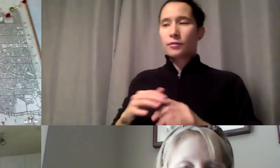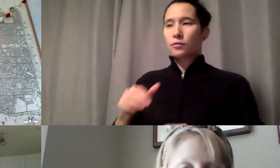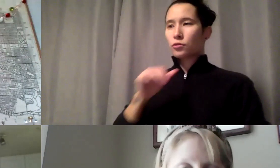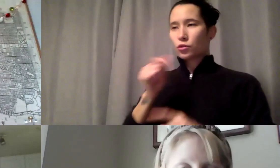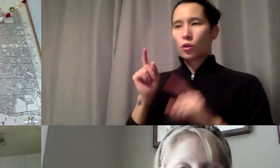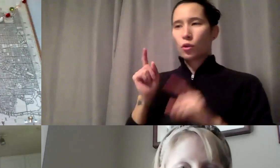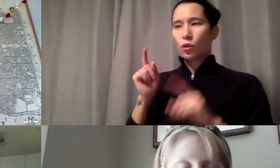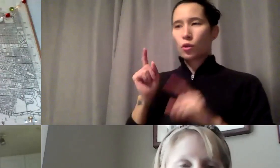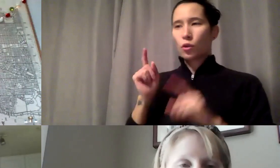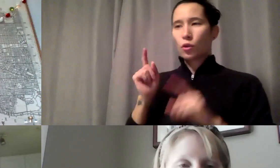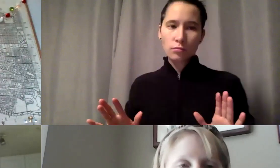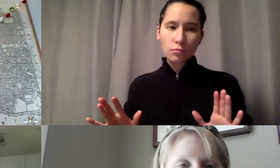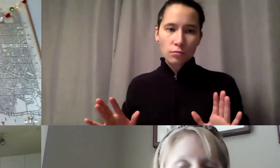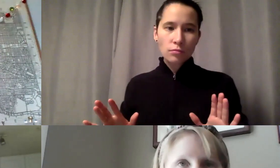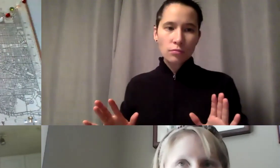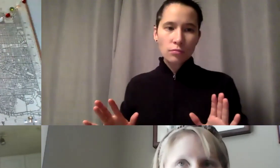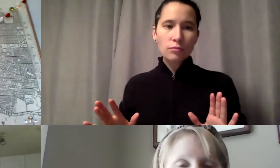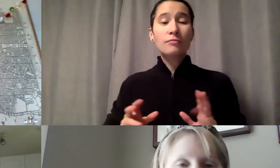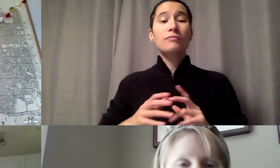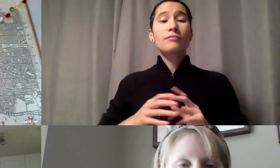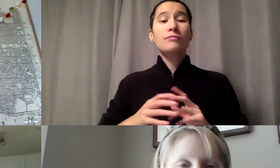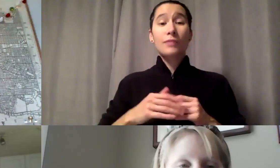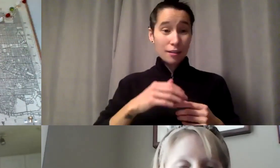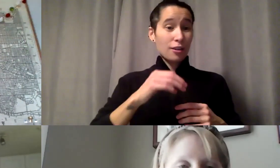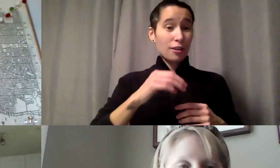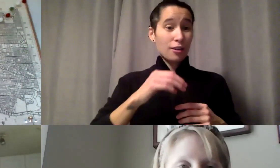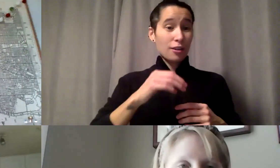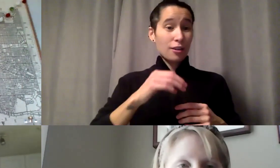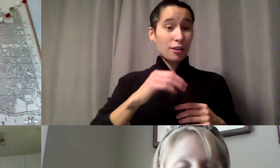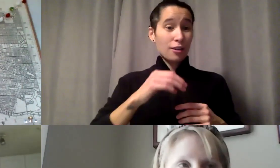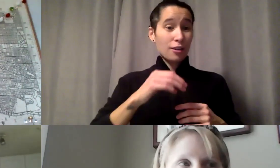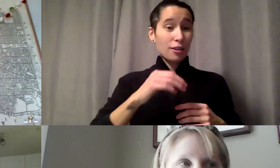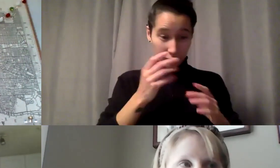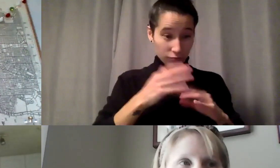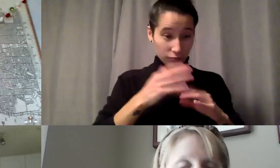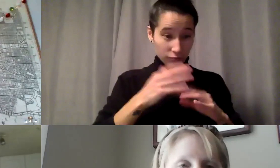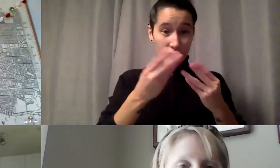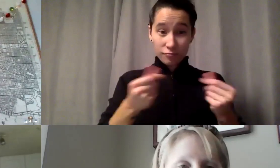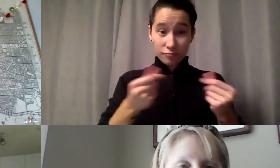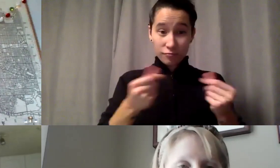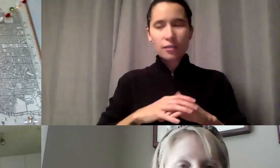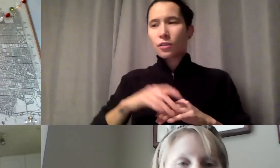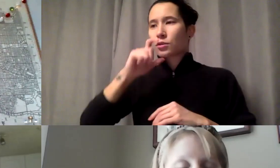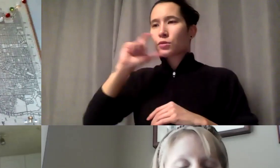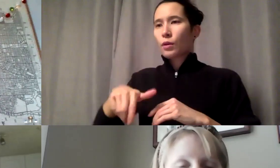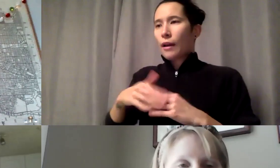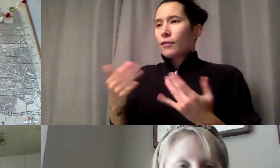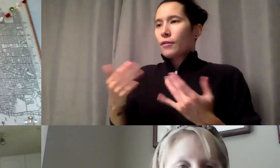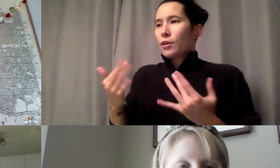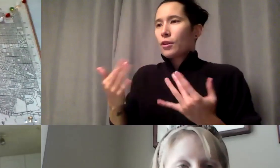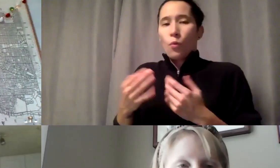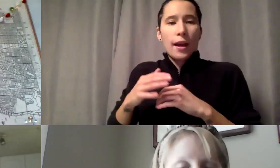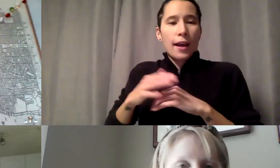have symptoms. Once they don't have symptoms, and if they got tested and it's negative, they don't have to wait 14 days. They can